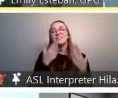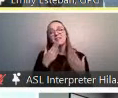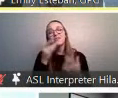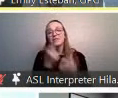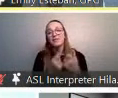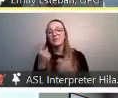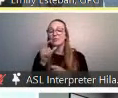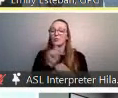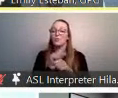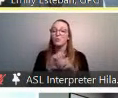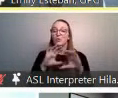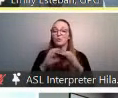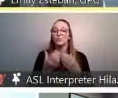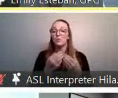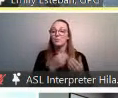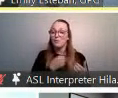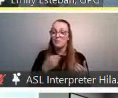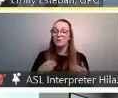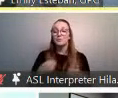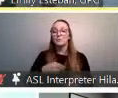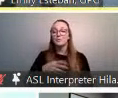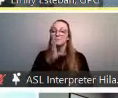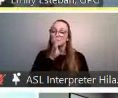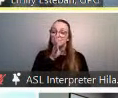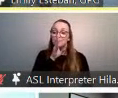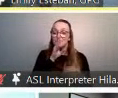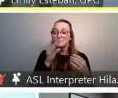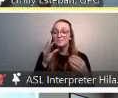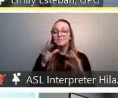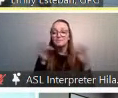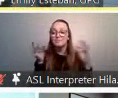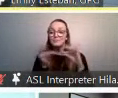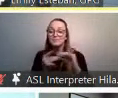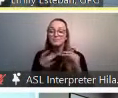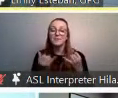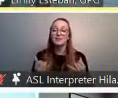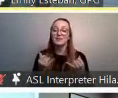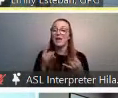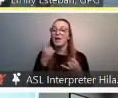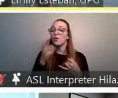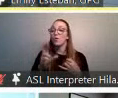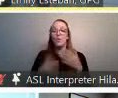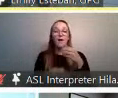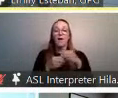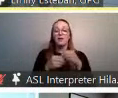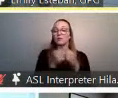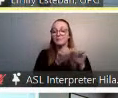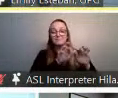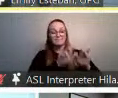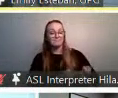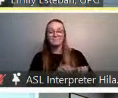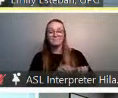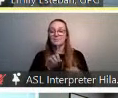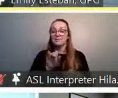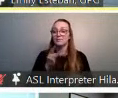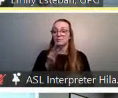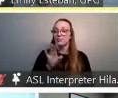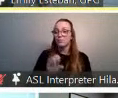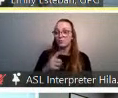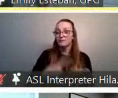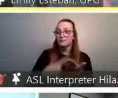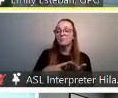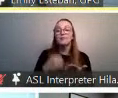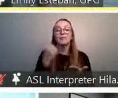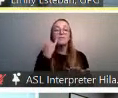made verbal comments today, who added to our discourse discussion. If you have any additional comments, thoughts about this